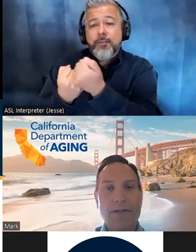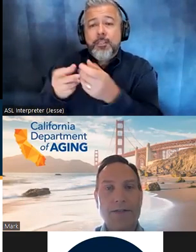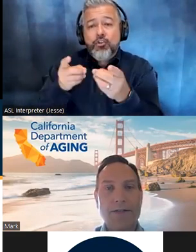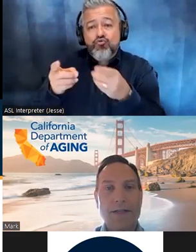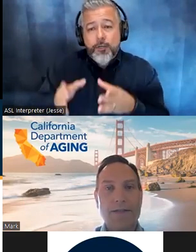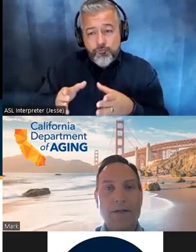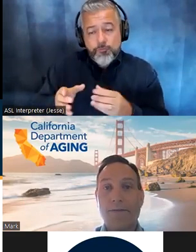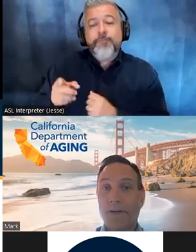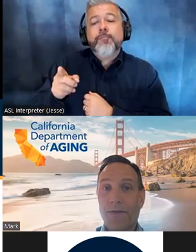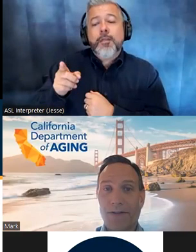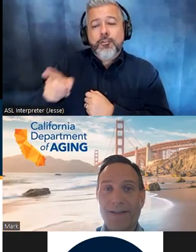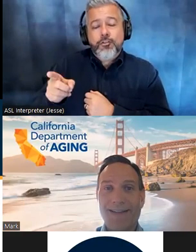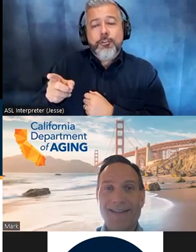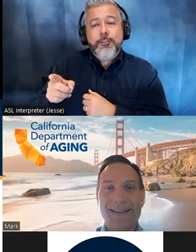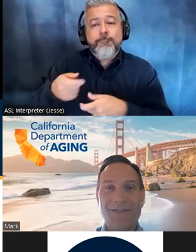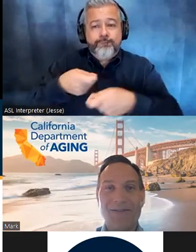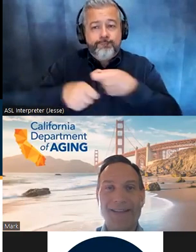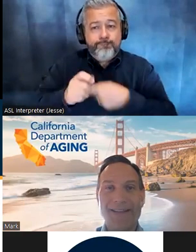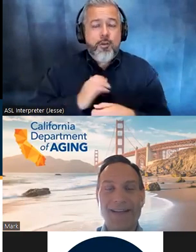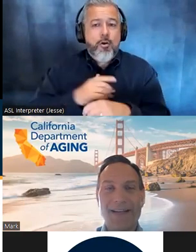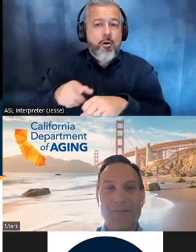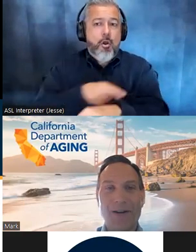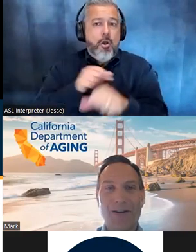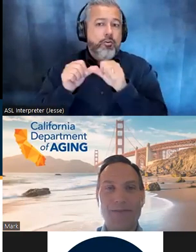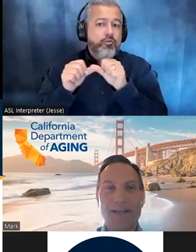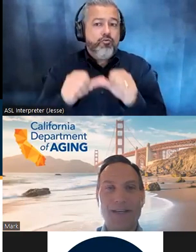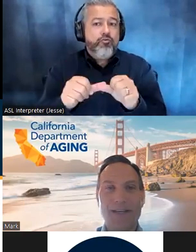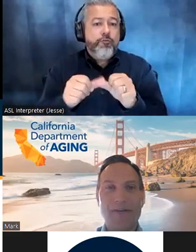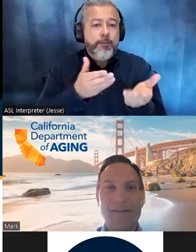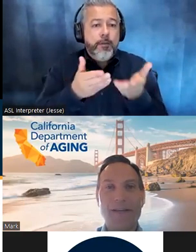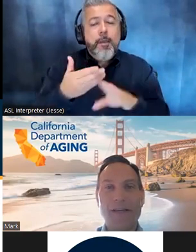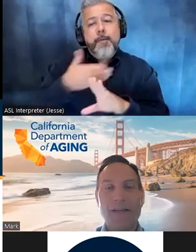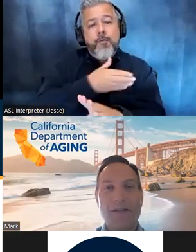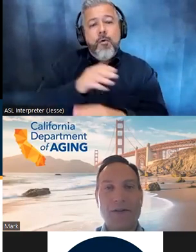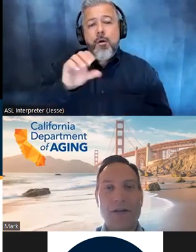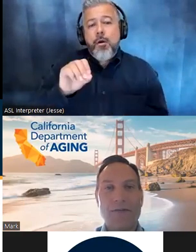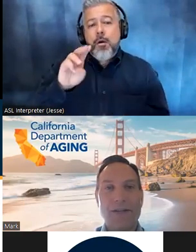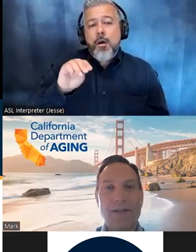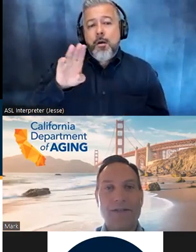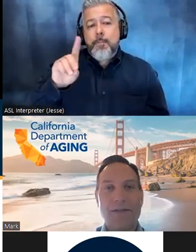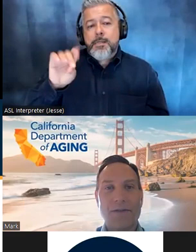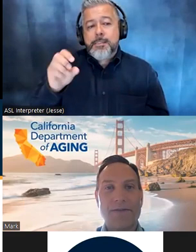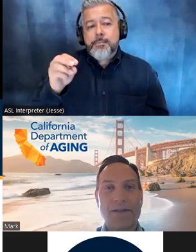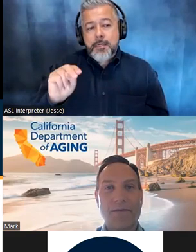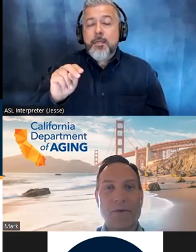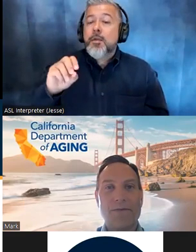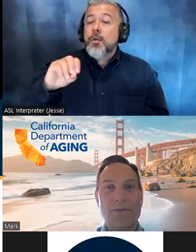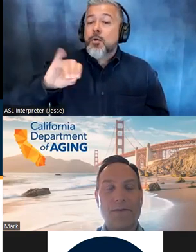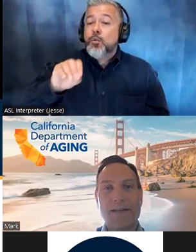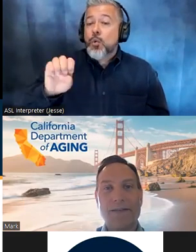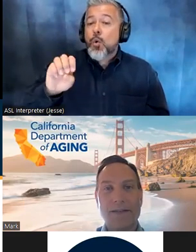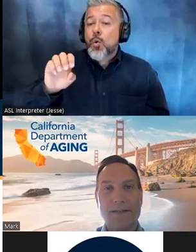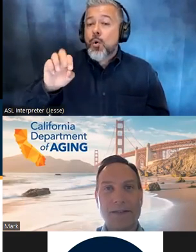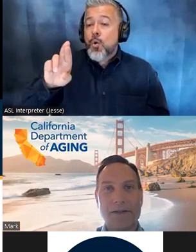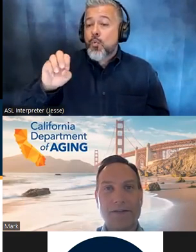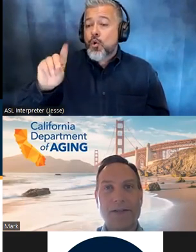and she succeeds our very long-serving prior State Ombudsman, Joe Rodriguez, who served in the role for the